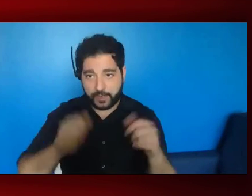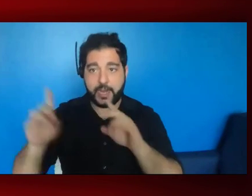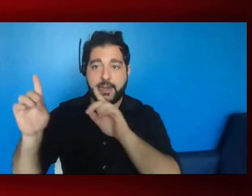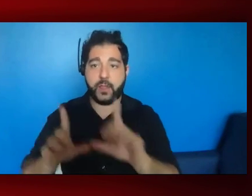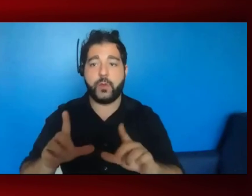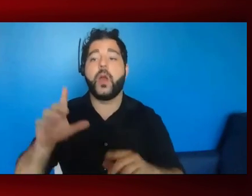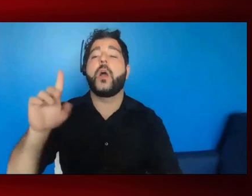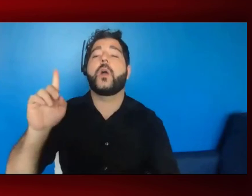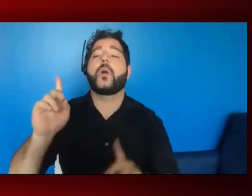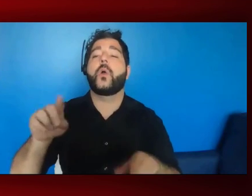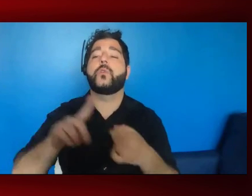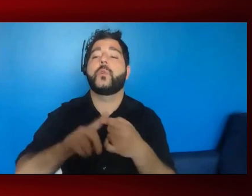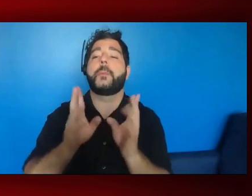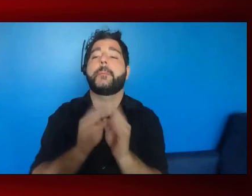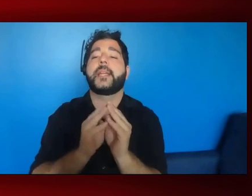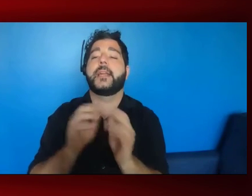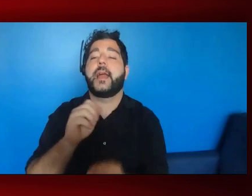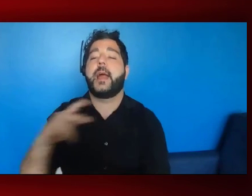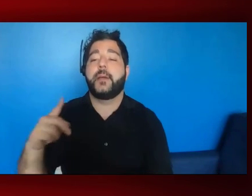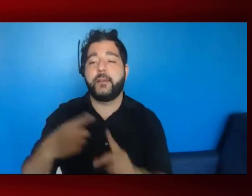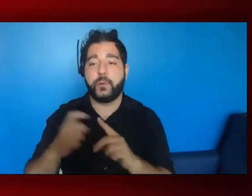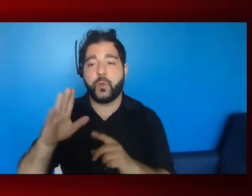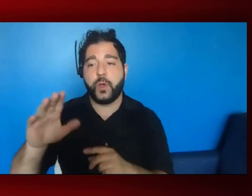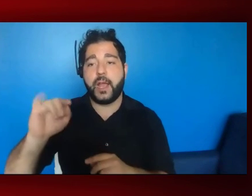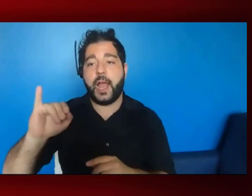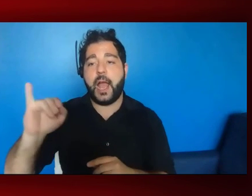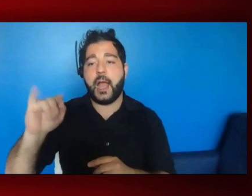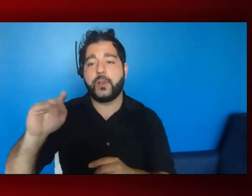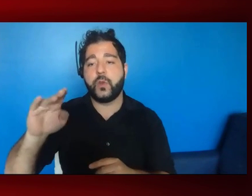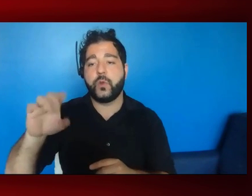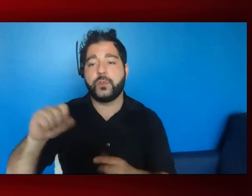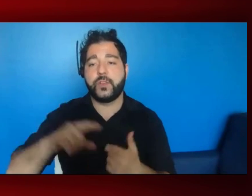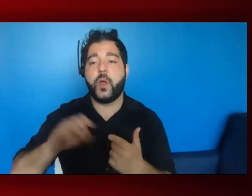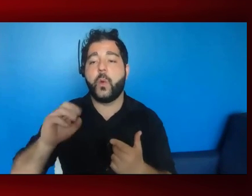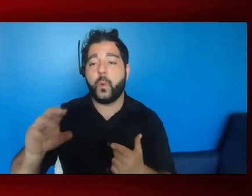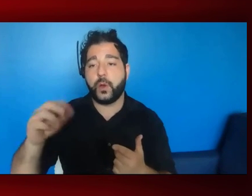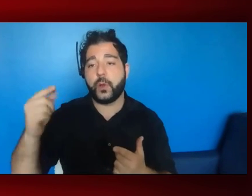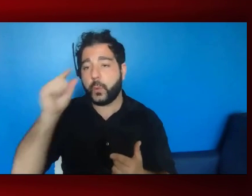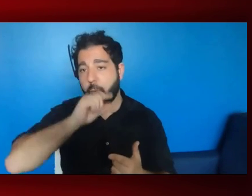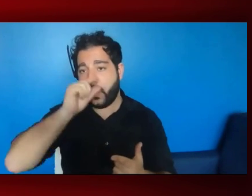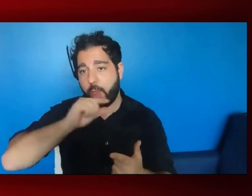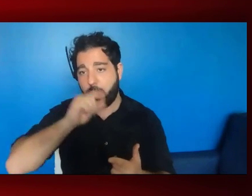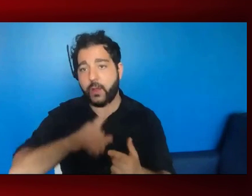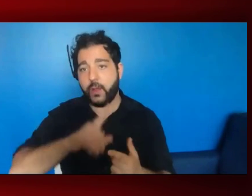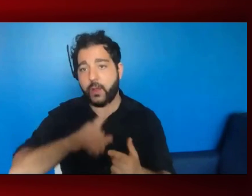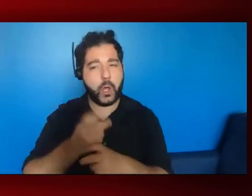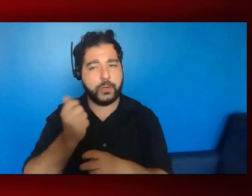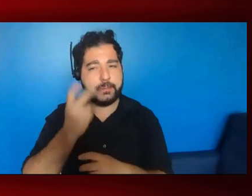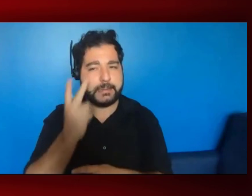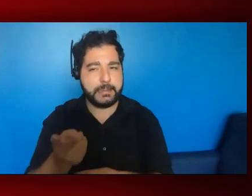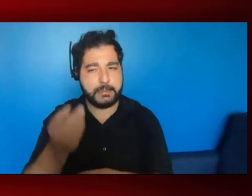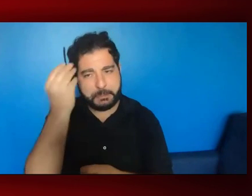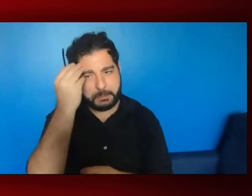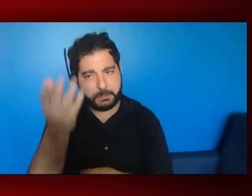GoToMeeting app from your iTunes or your Google Play. So it is available there. It'll be a little harder to see, but it